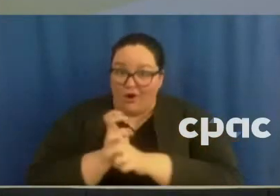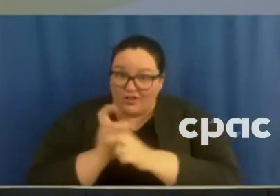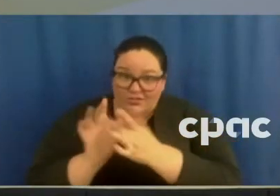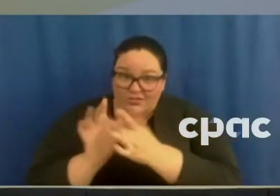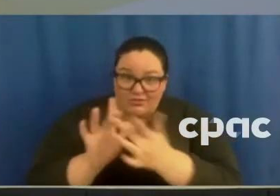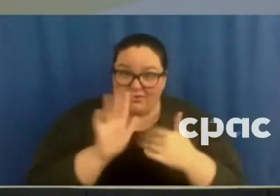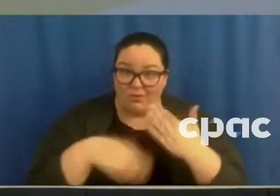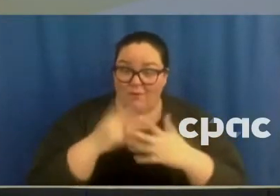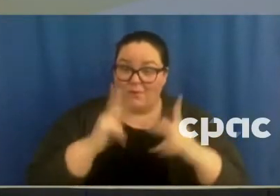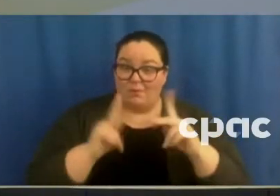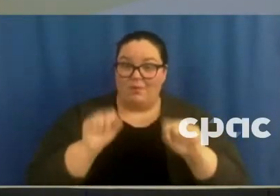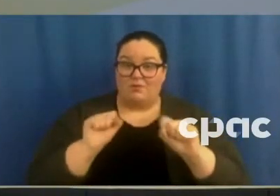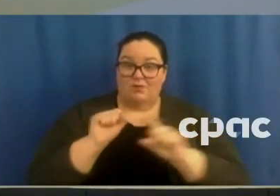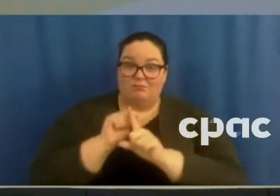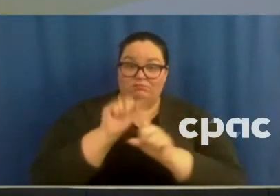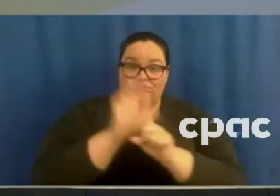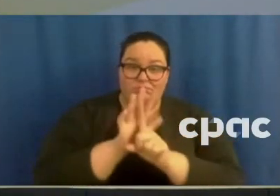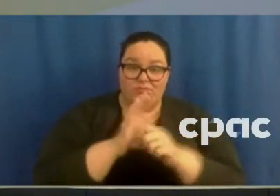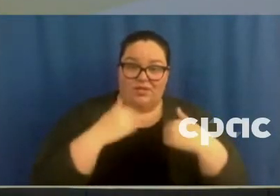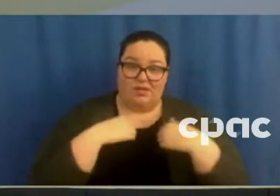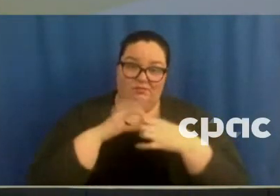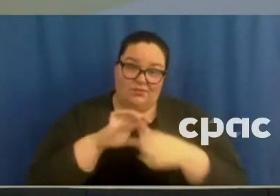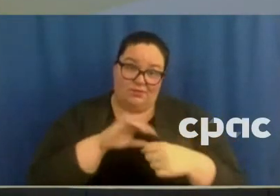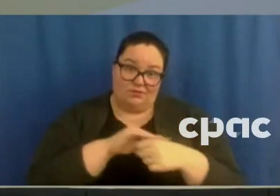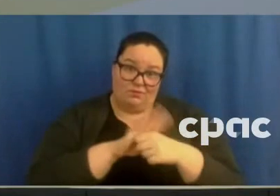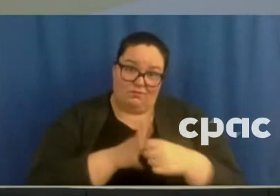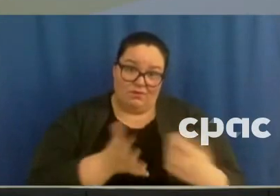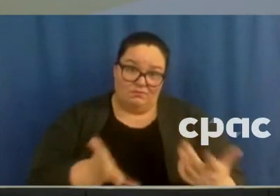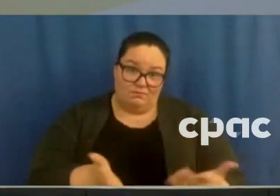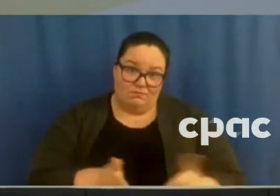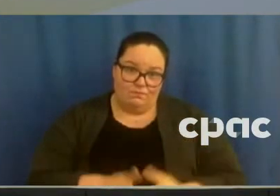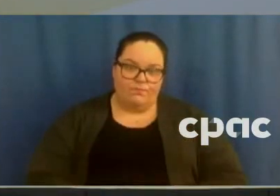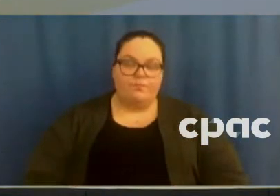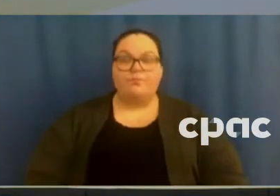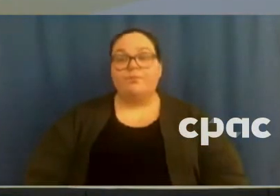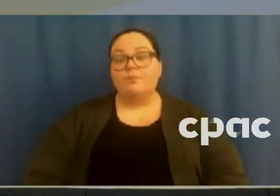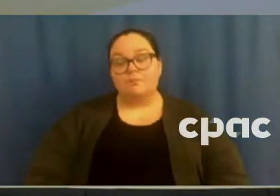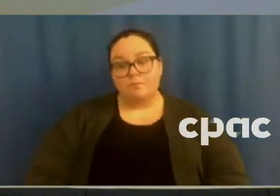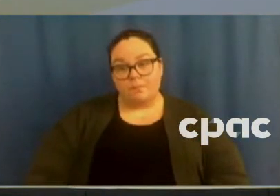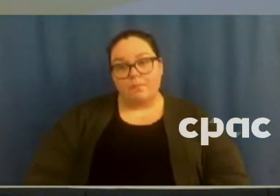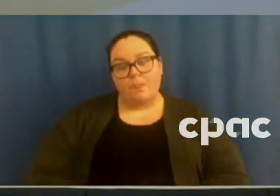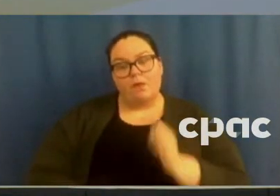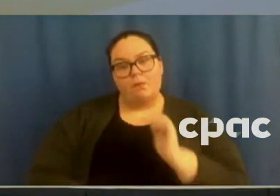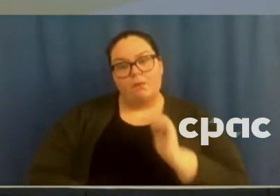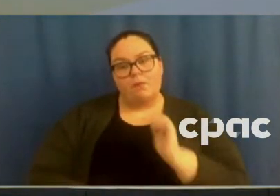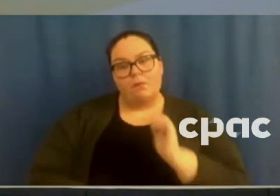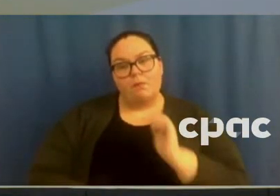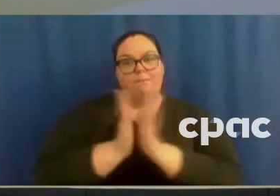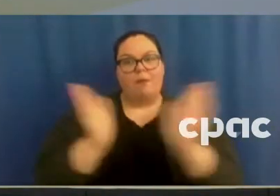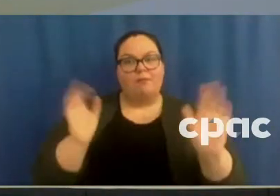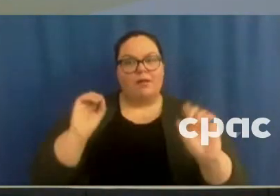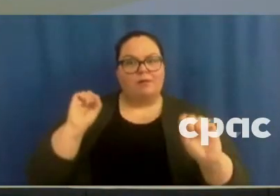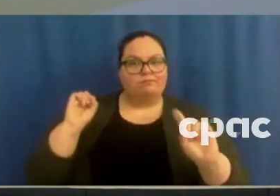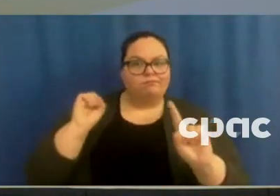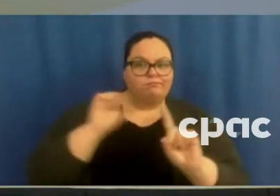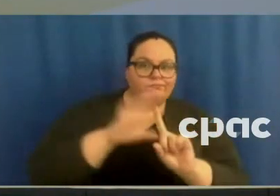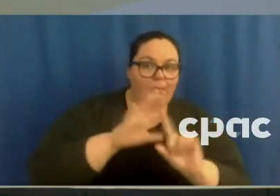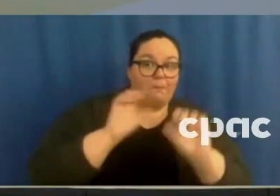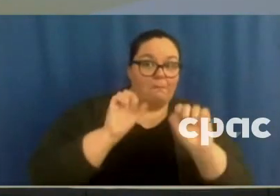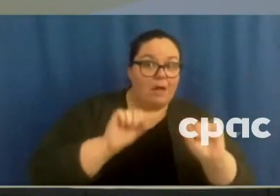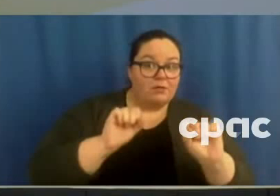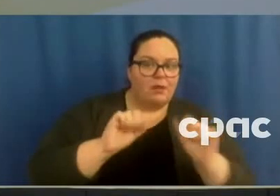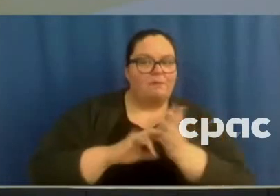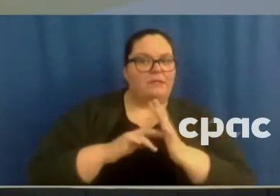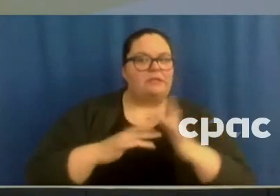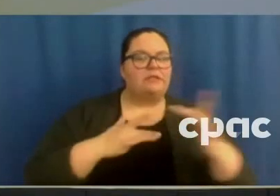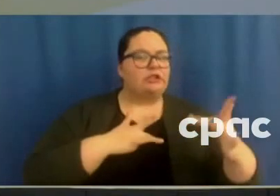Well, I mean, most of these public exposures are named really out of an abundance of caution